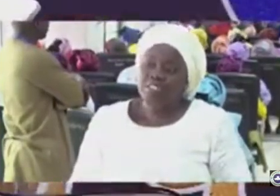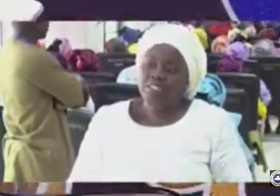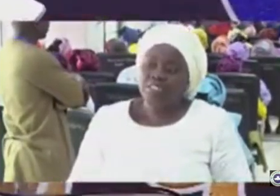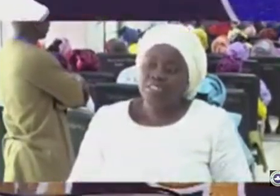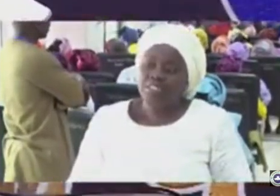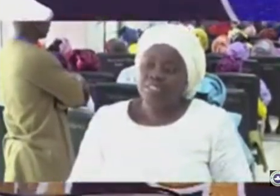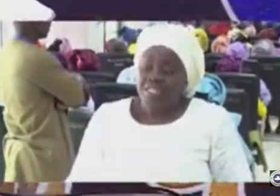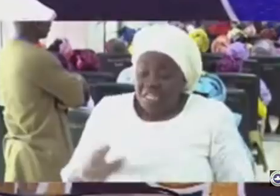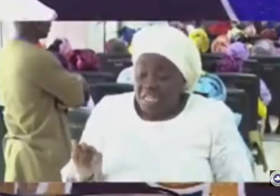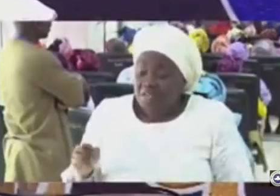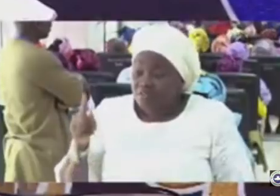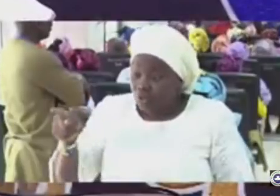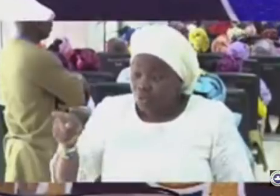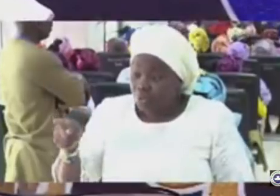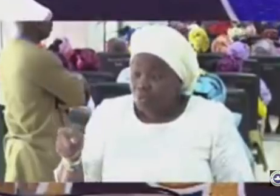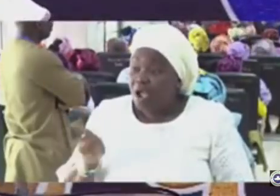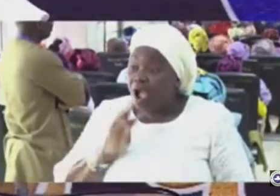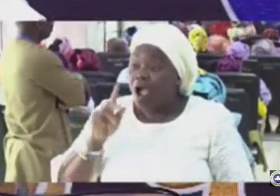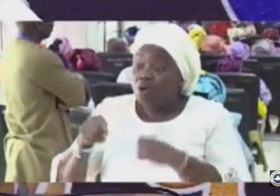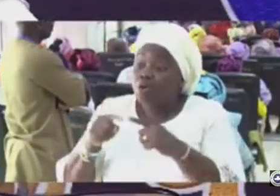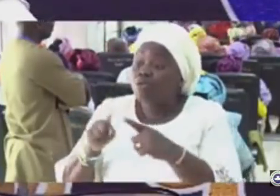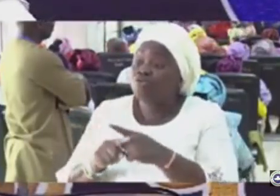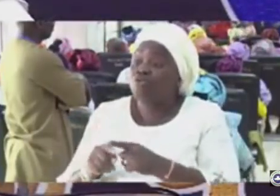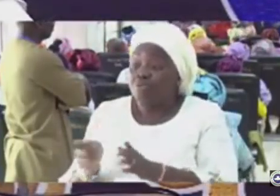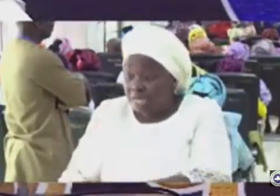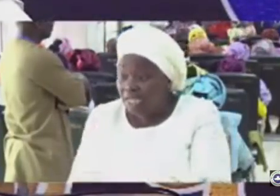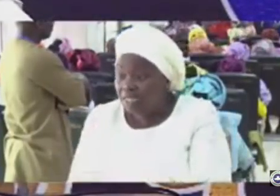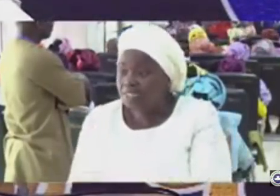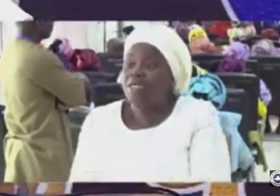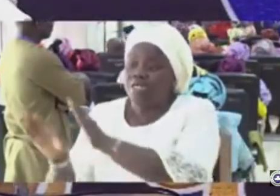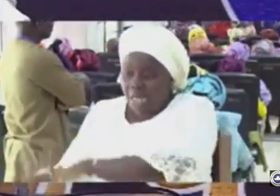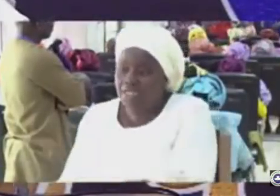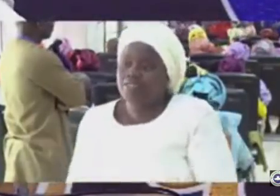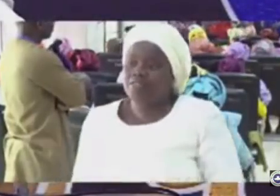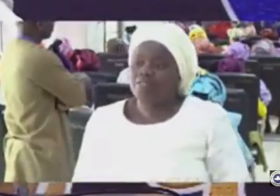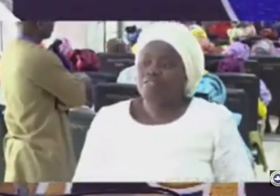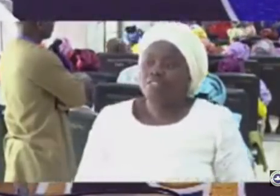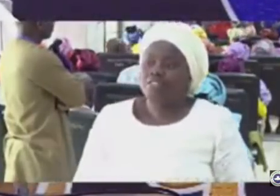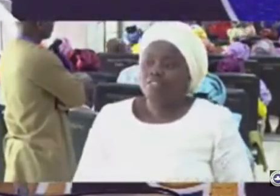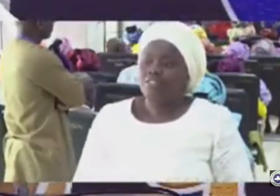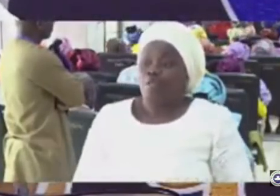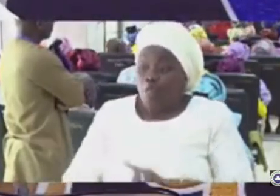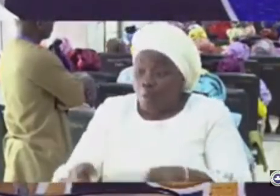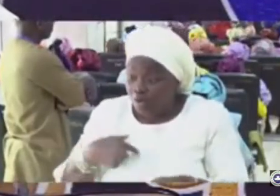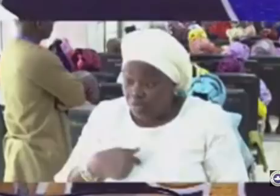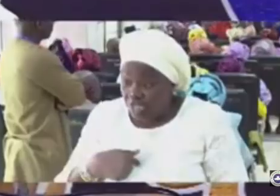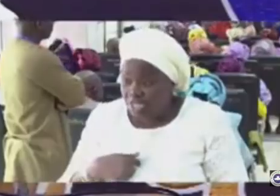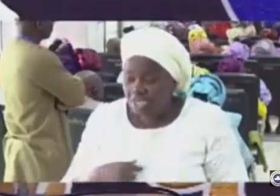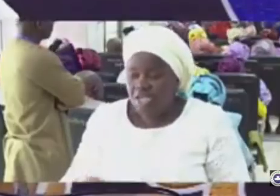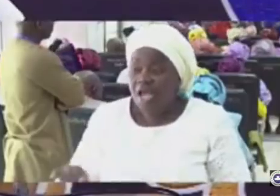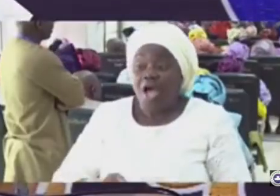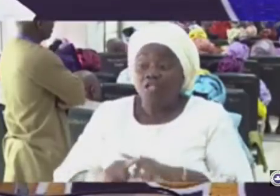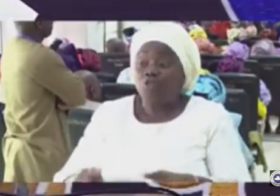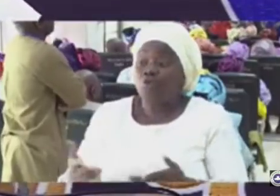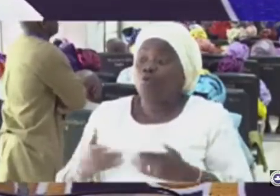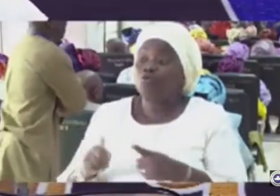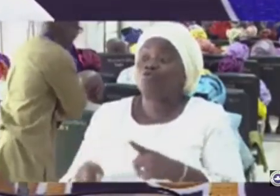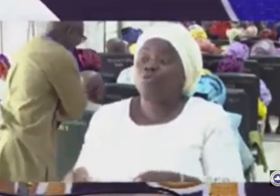going to die has become the talk of the town." He said, "Is that so?" They said, "Yes, I go and get my